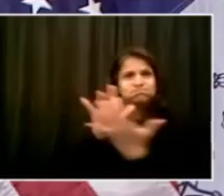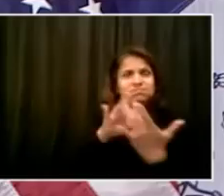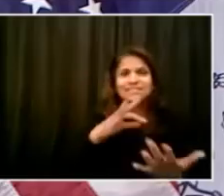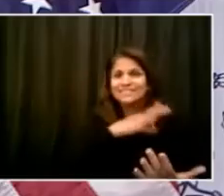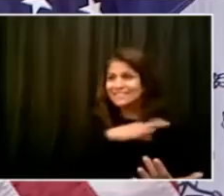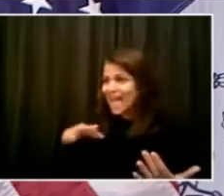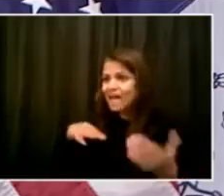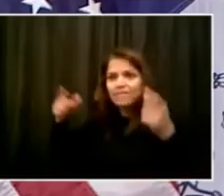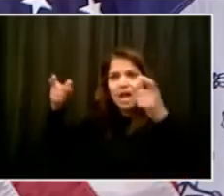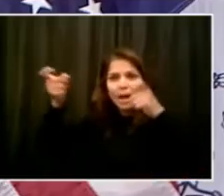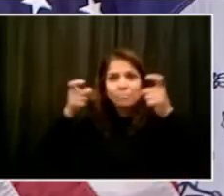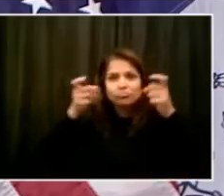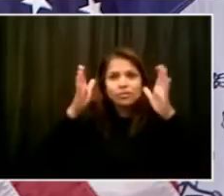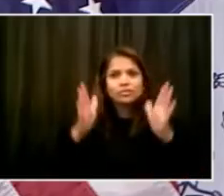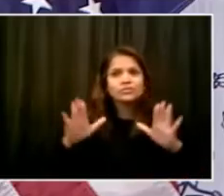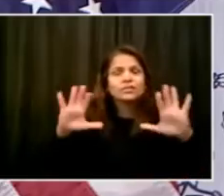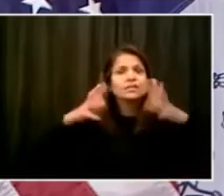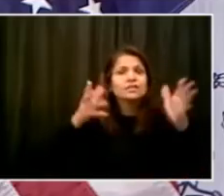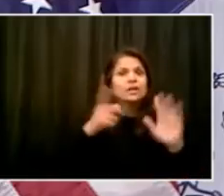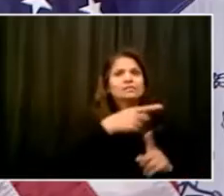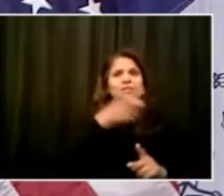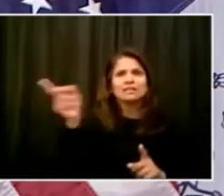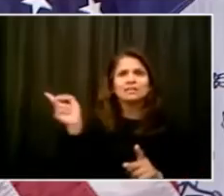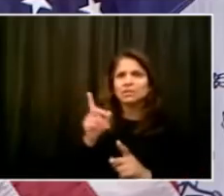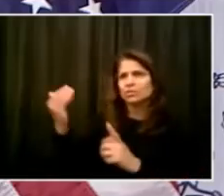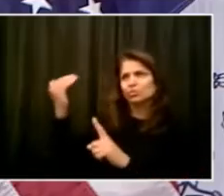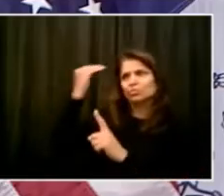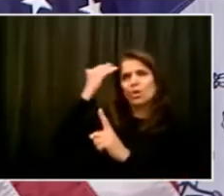Next, we have Marcia from CBS.